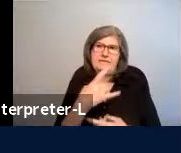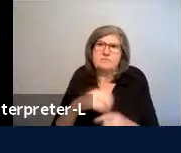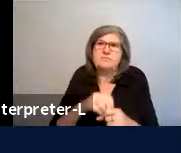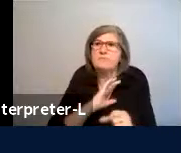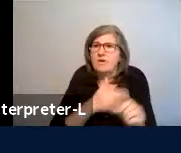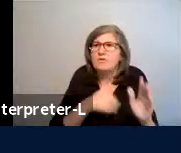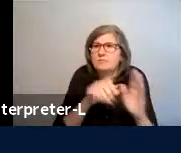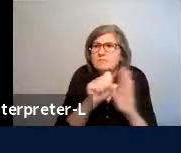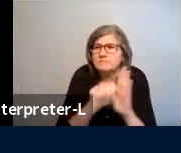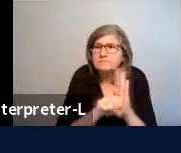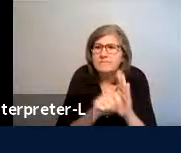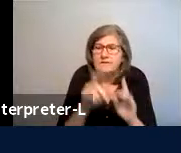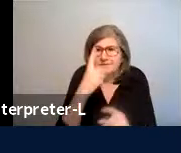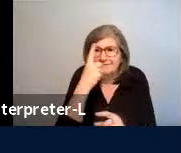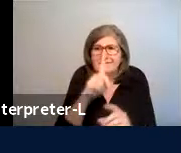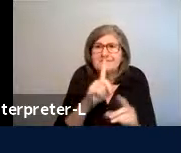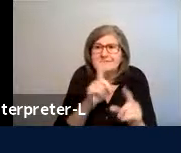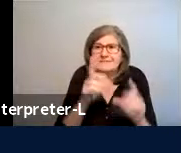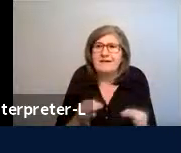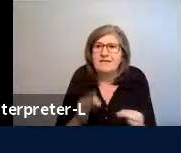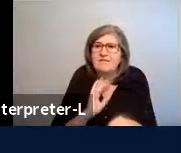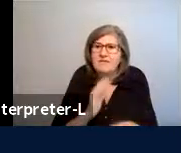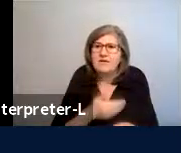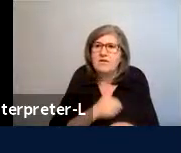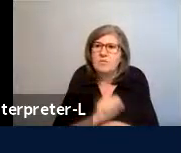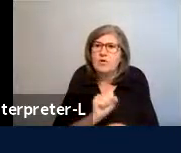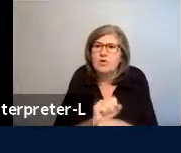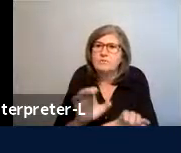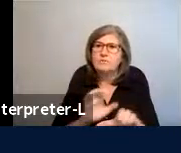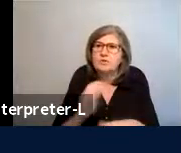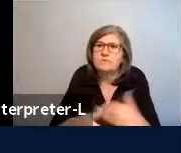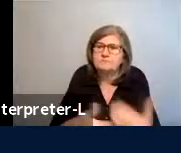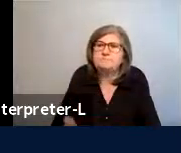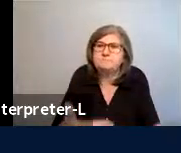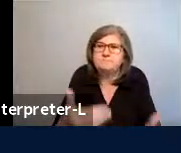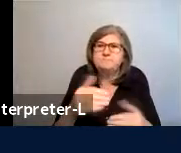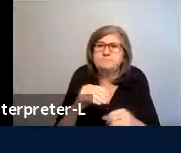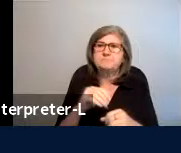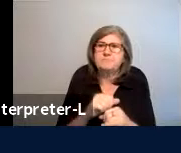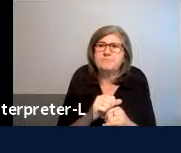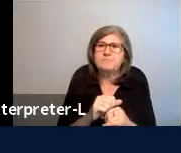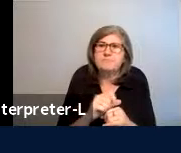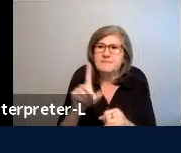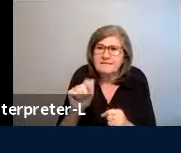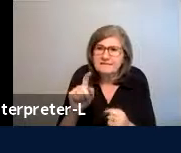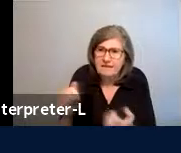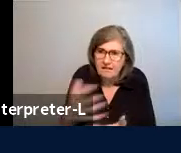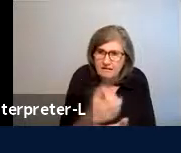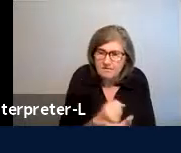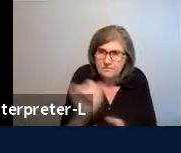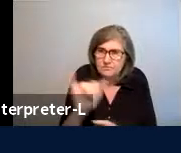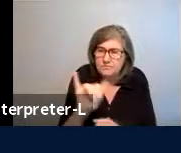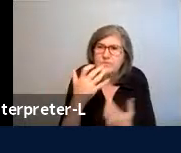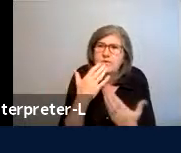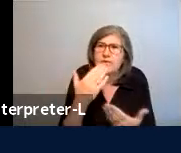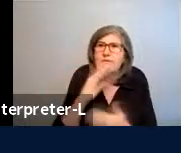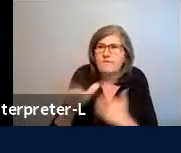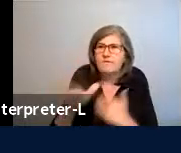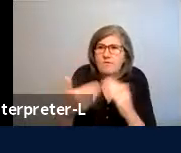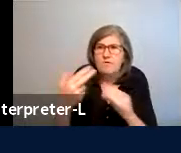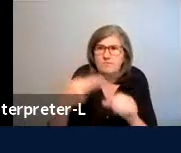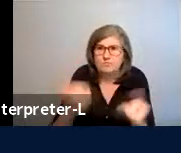state. Definitely the work that we're doing, the data that's being collected. So I want to thank you guys for being here